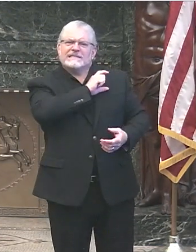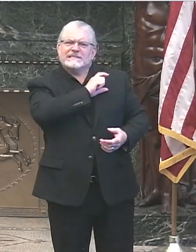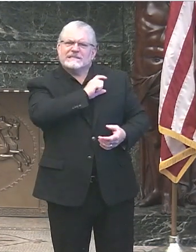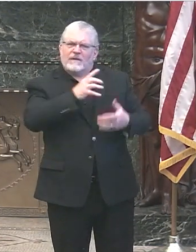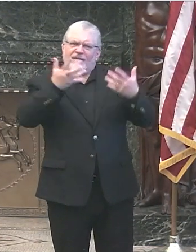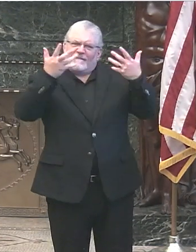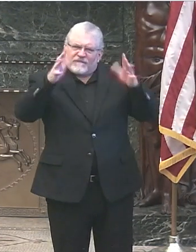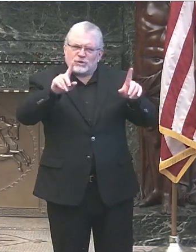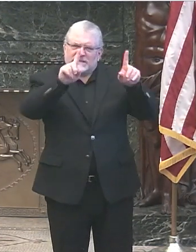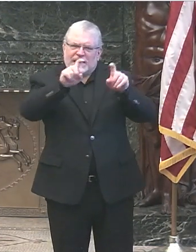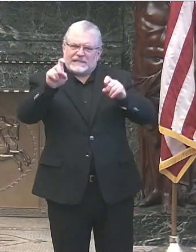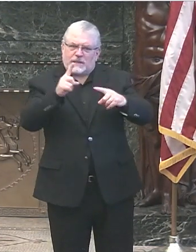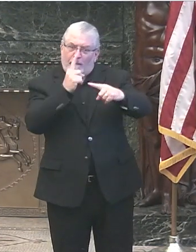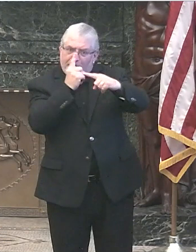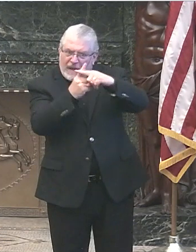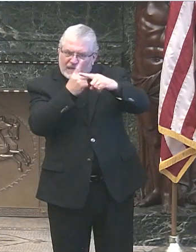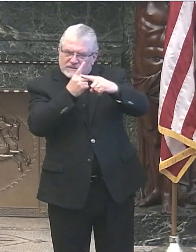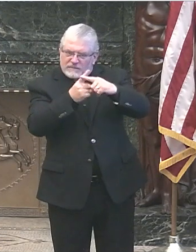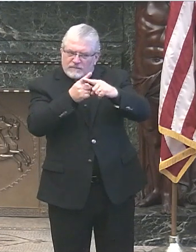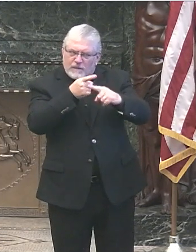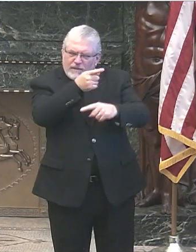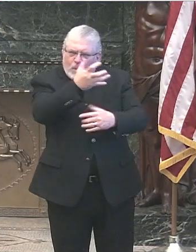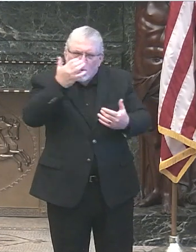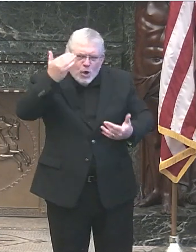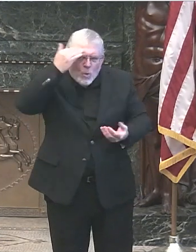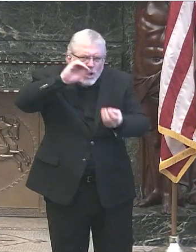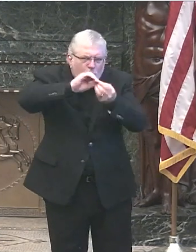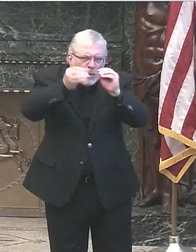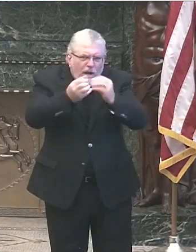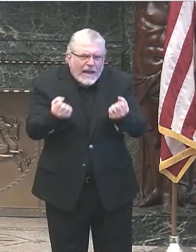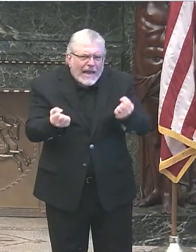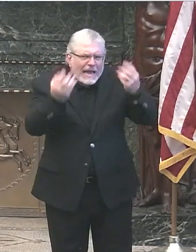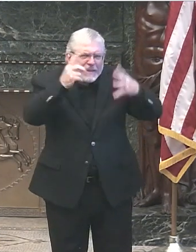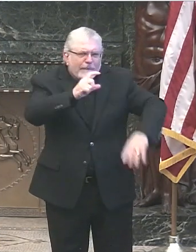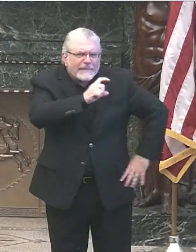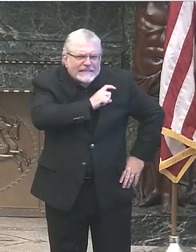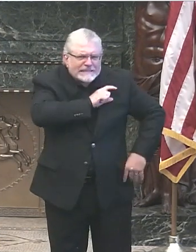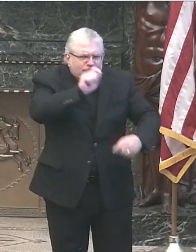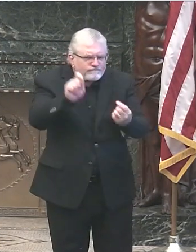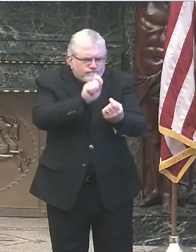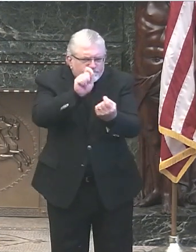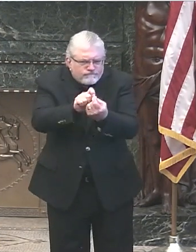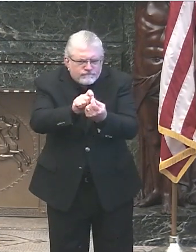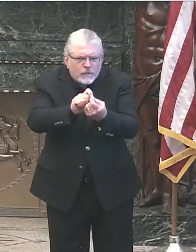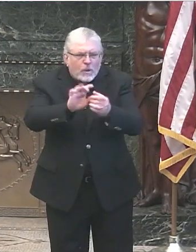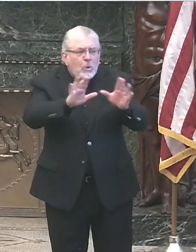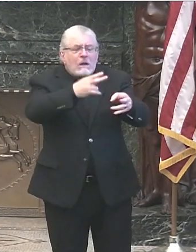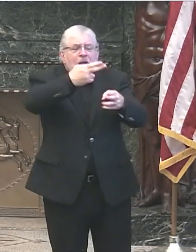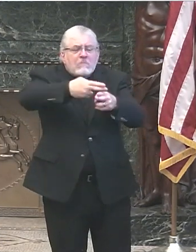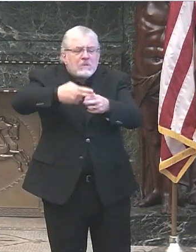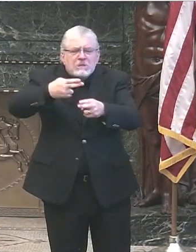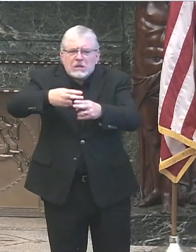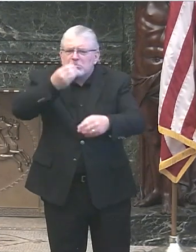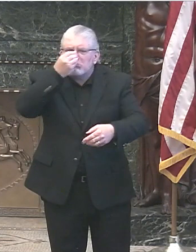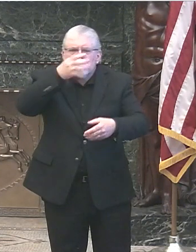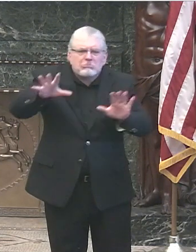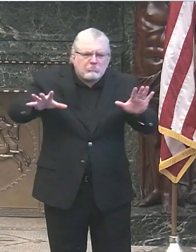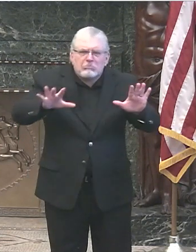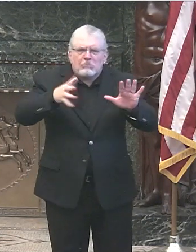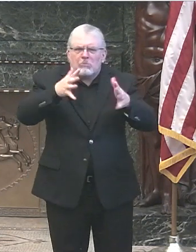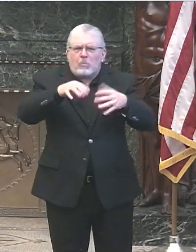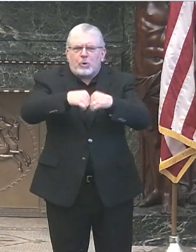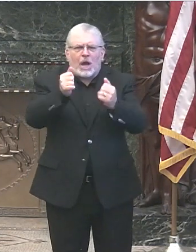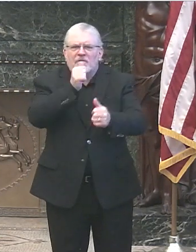any other identifying information that would compromise anyone's confidentiality. Sure. So I'm asking you, how